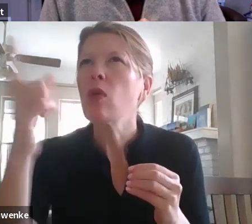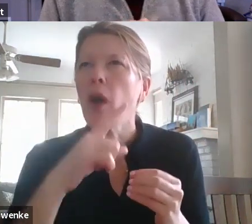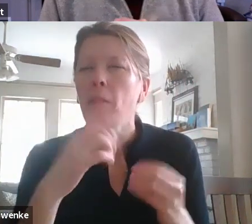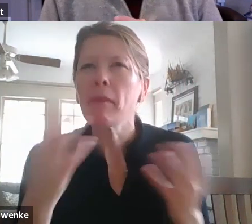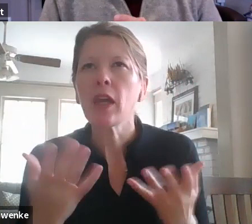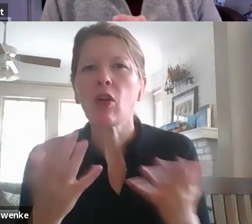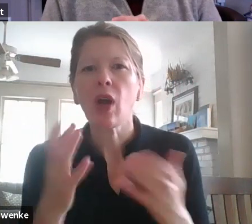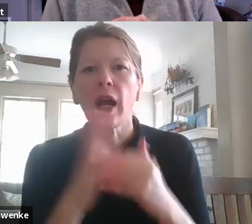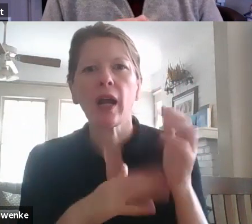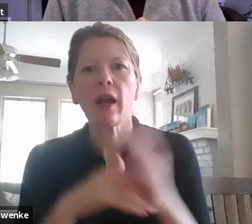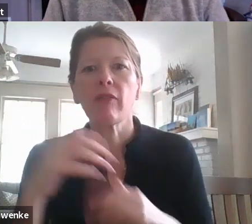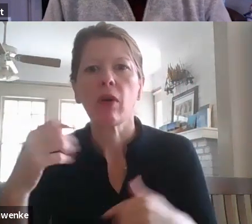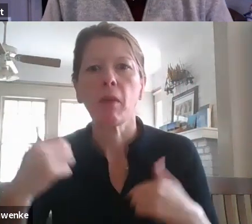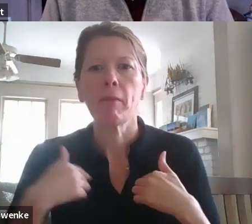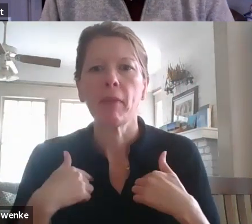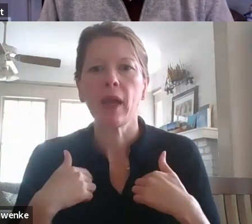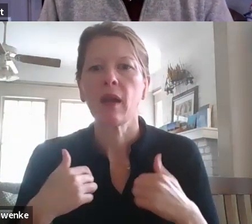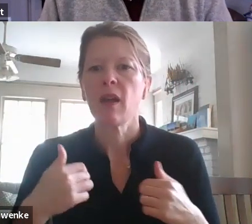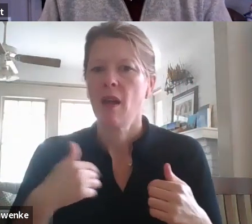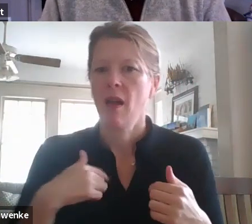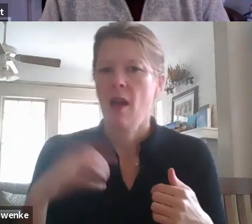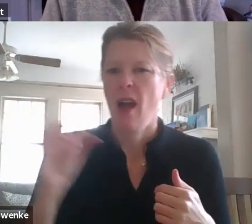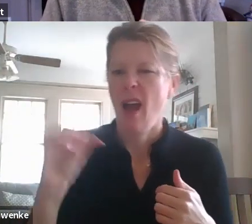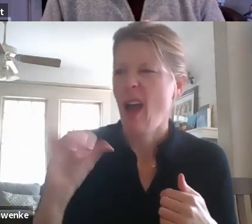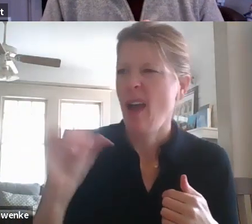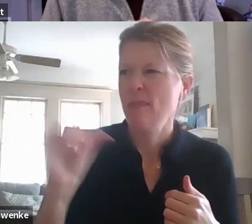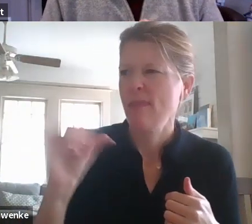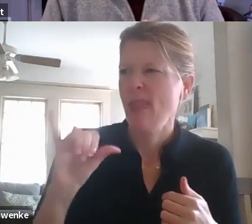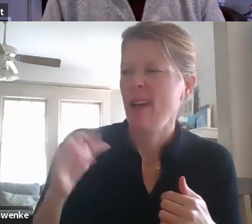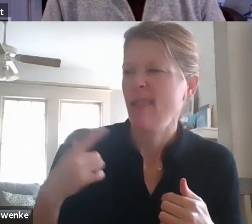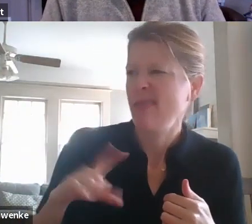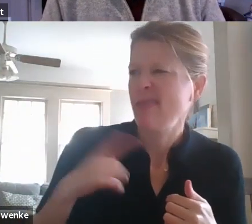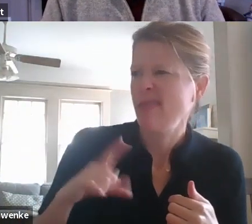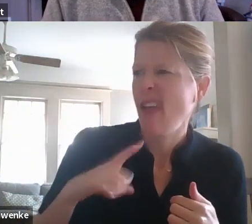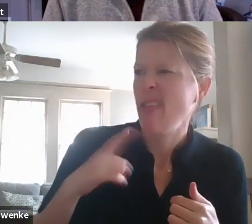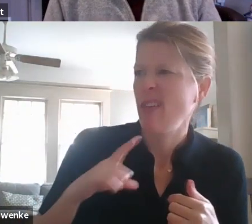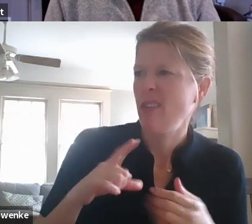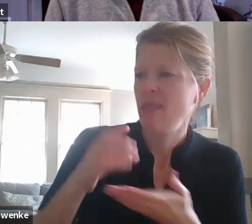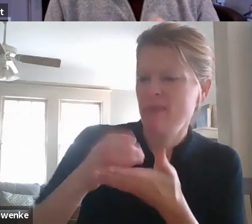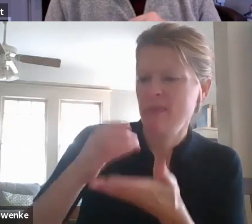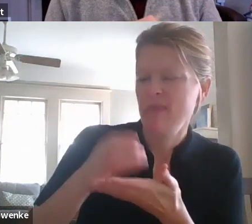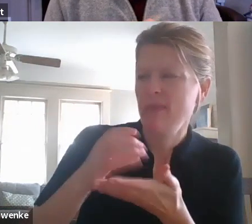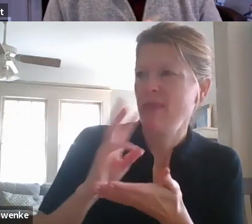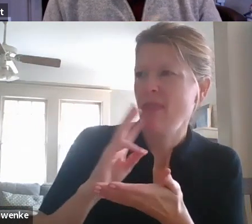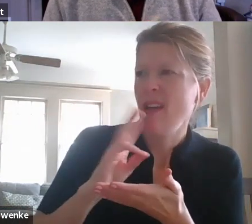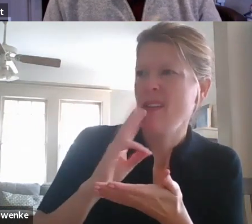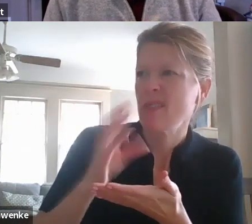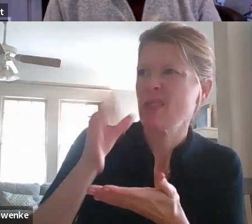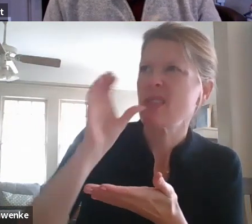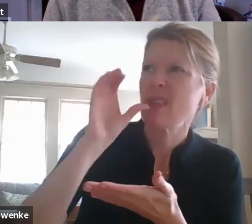I have become like a leather flask in the smoke, but I have not forgotten your statutes.